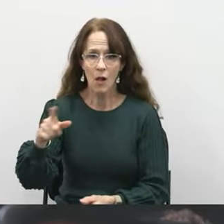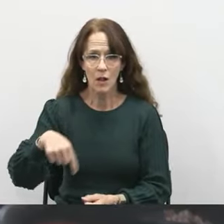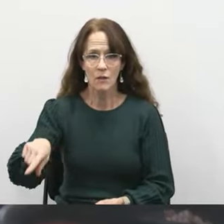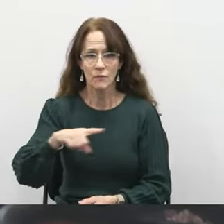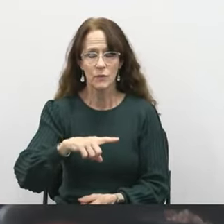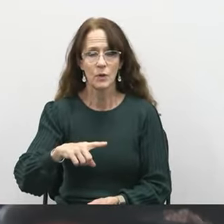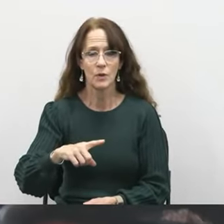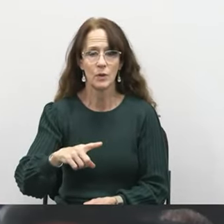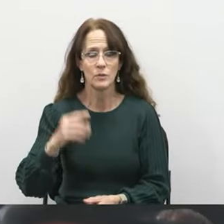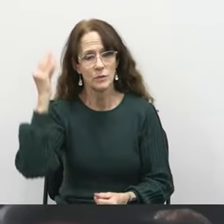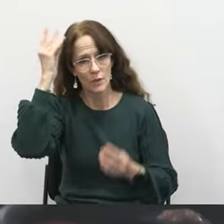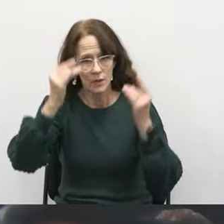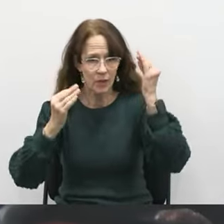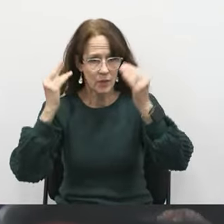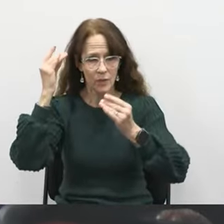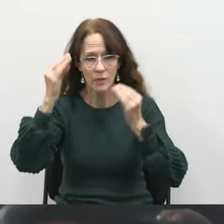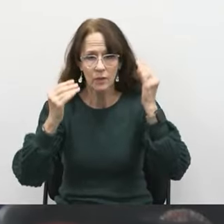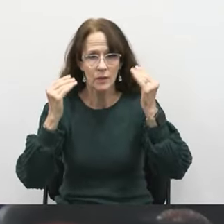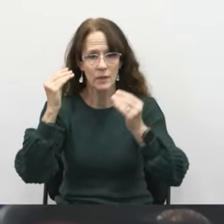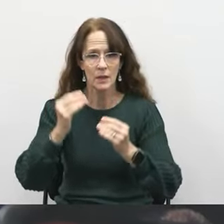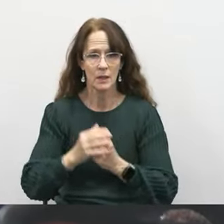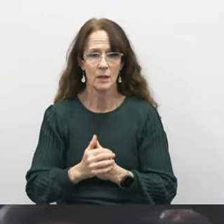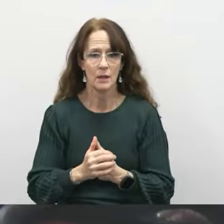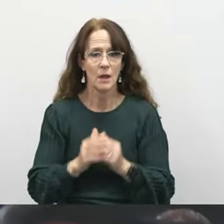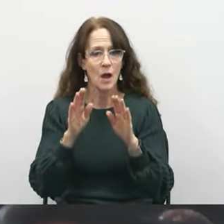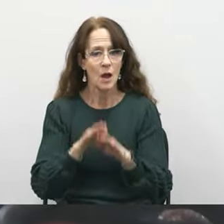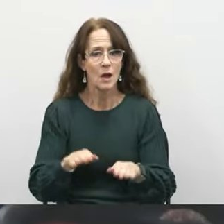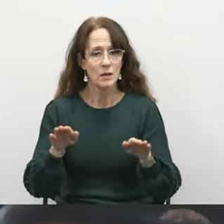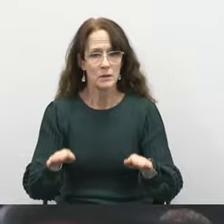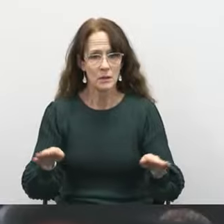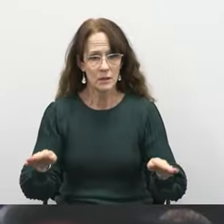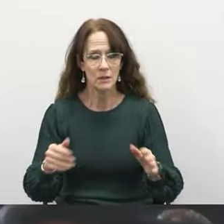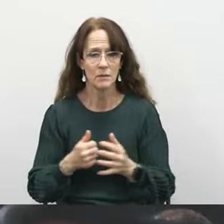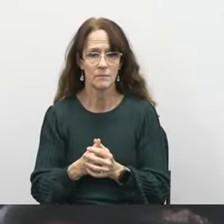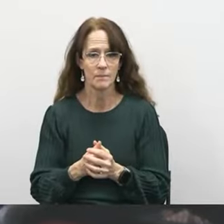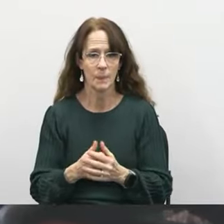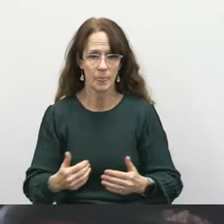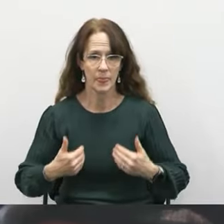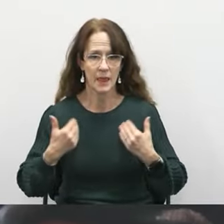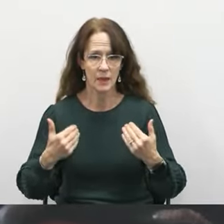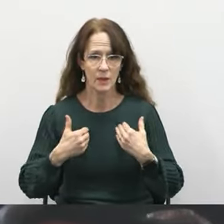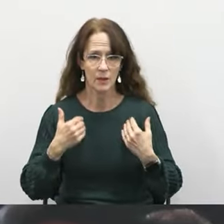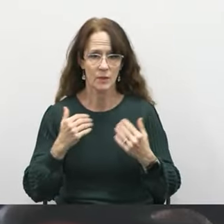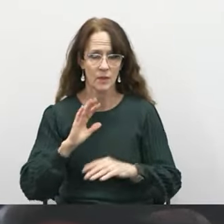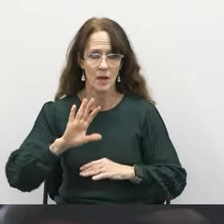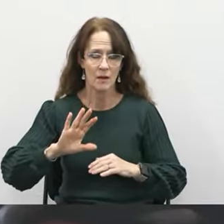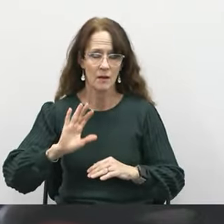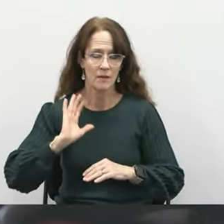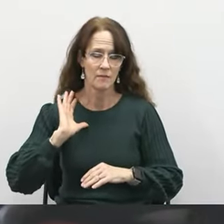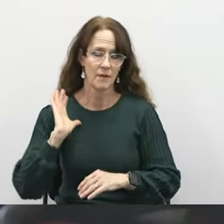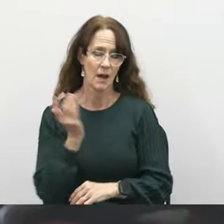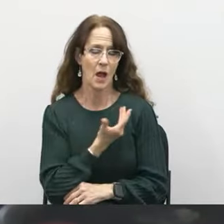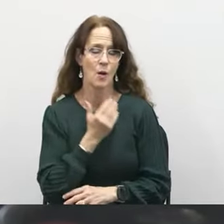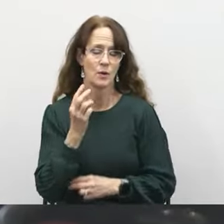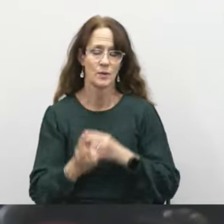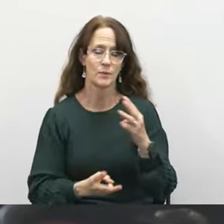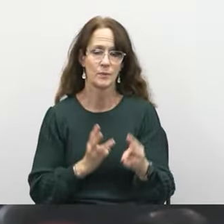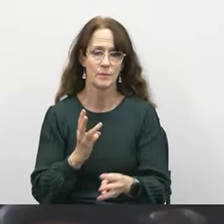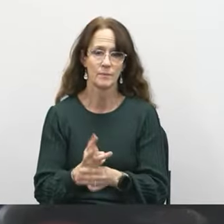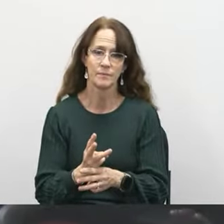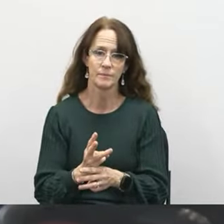to be conscious on our children and the youth of our society. También